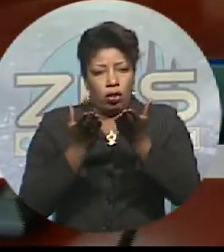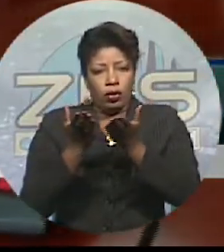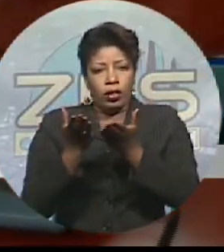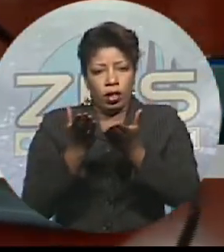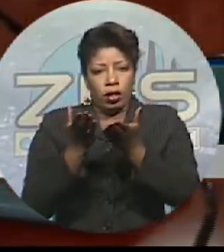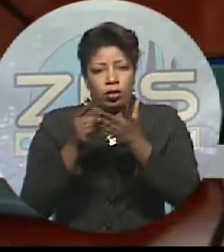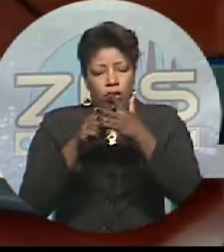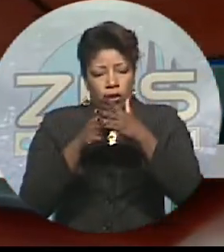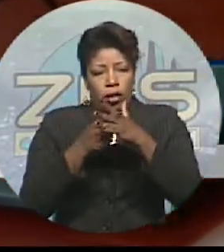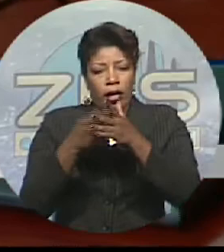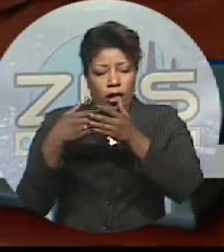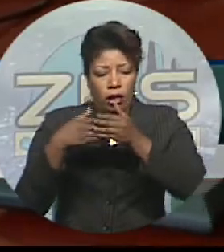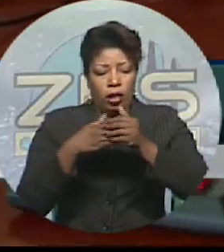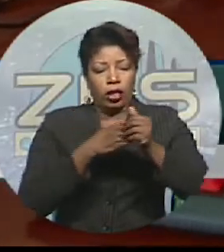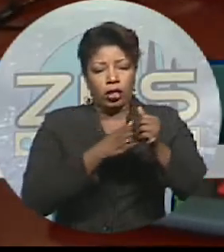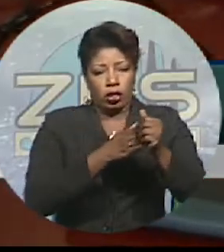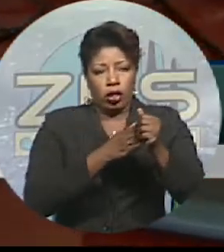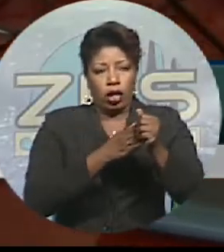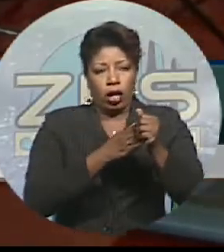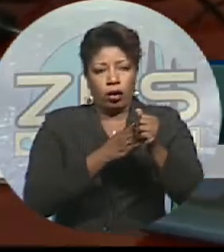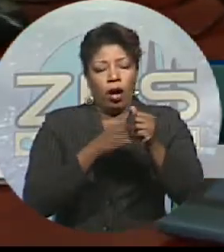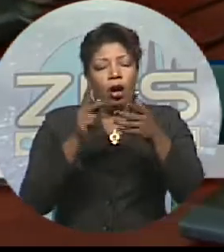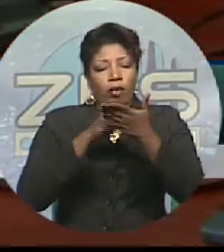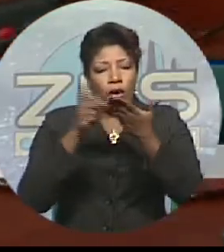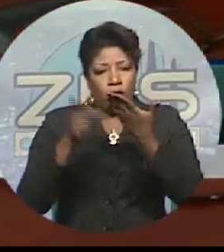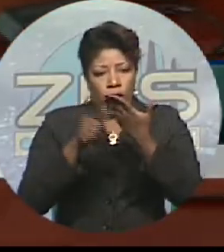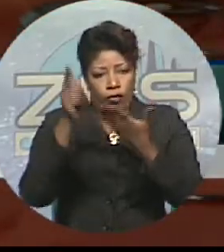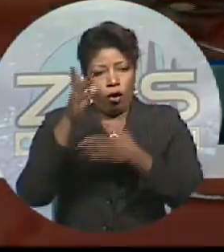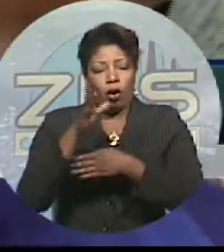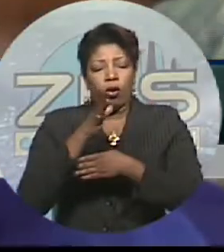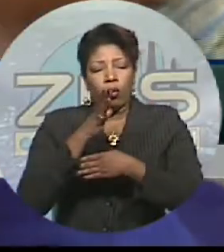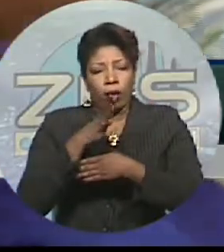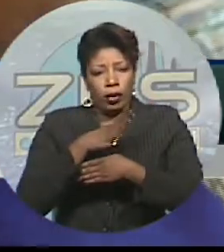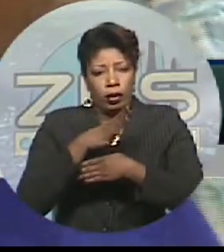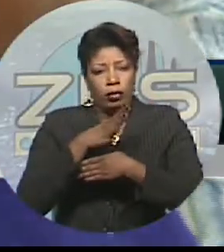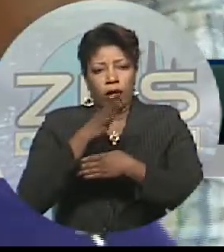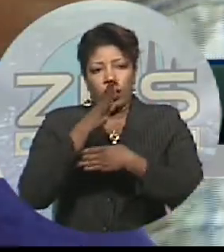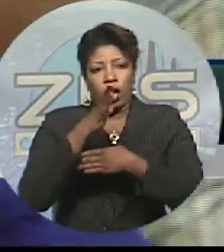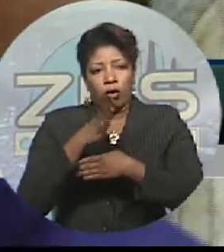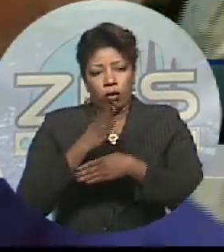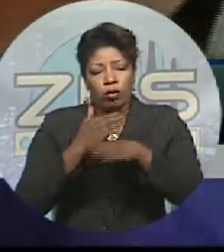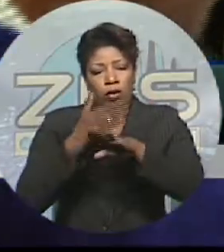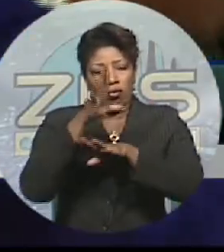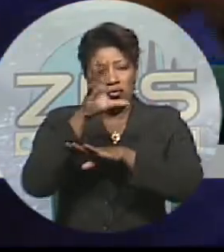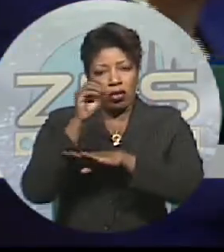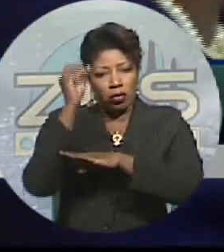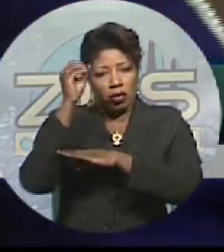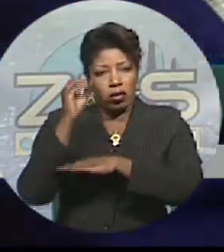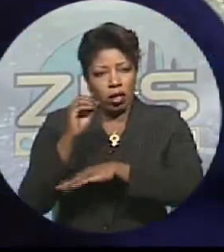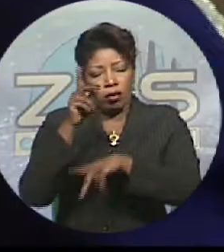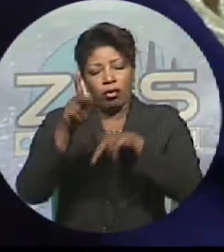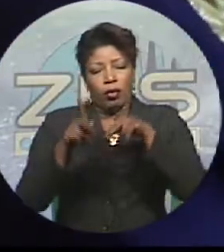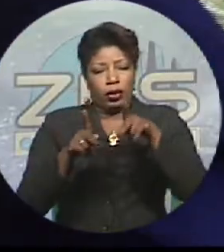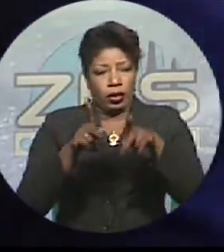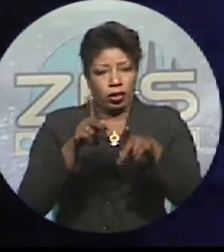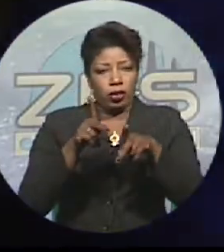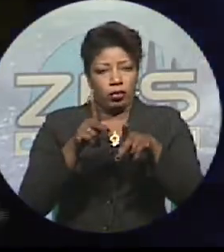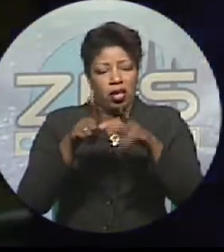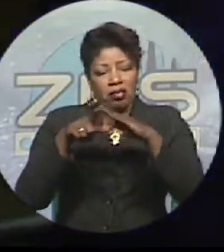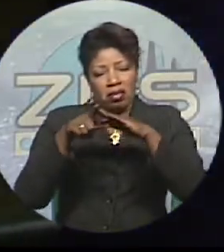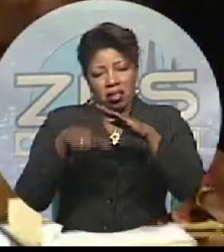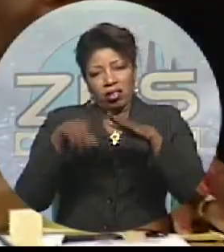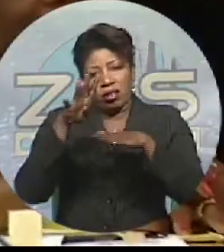to launch a Leadership for Women in Politics program. With women accounting for just over 50% of the population, but less